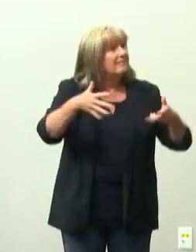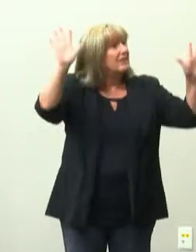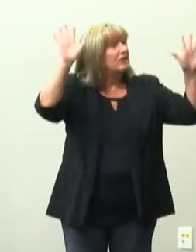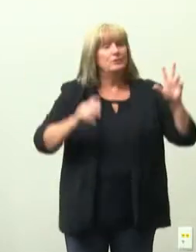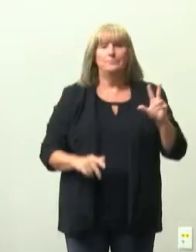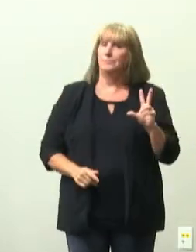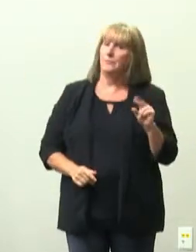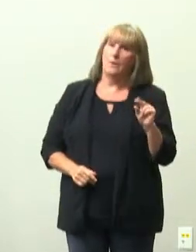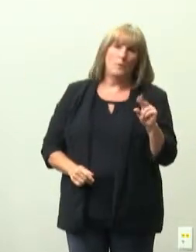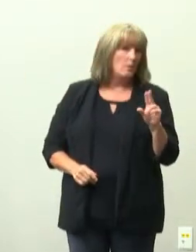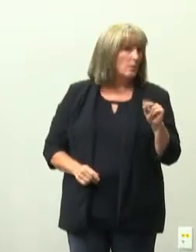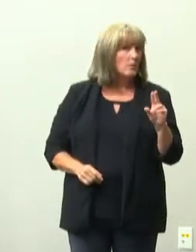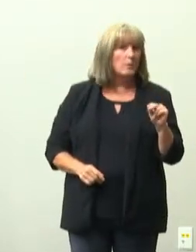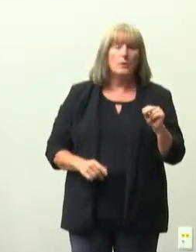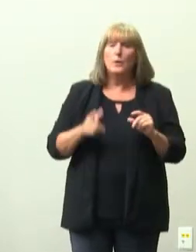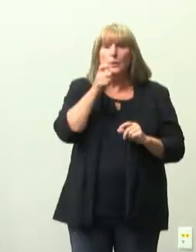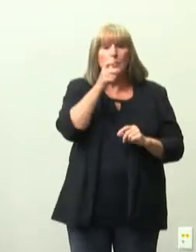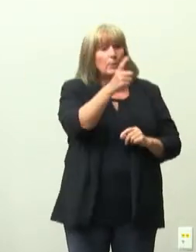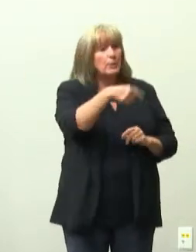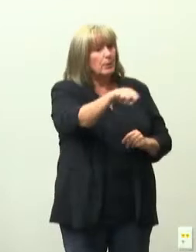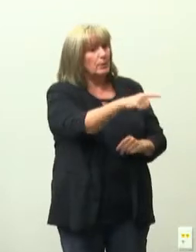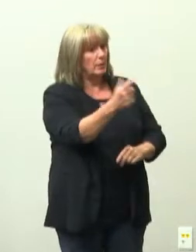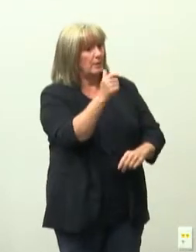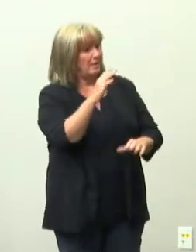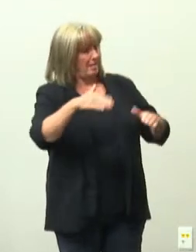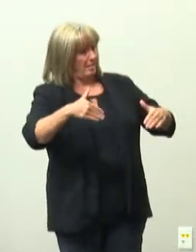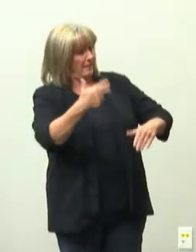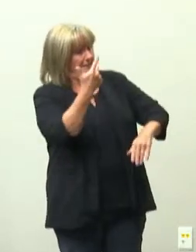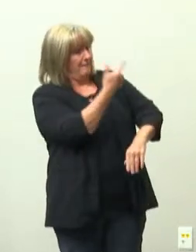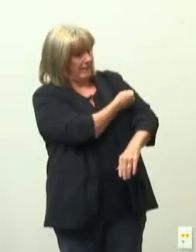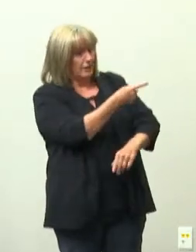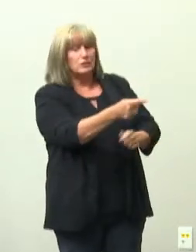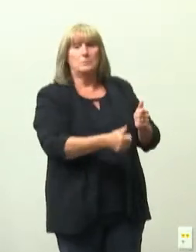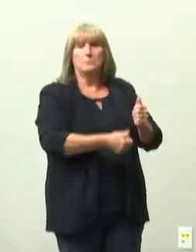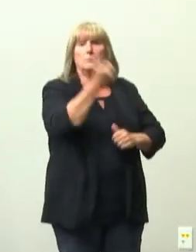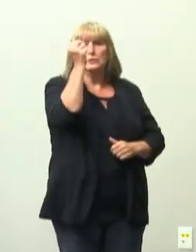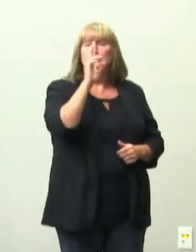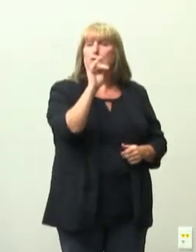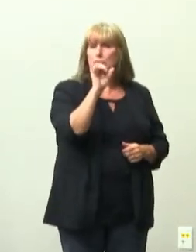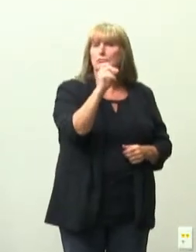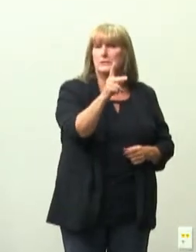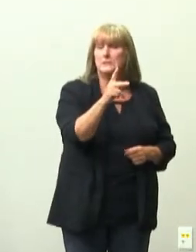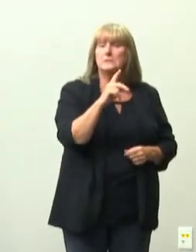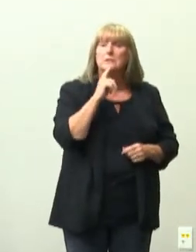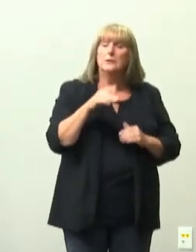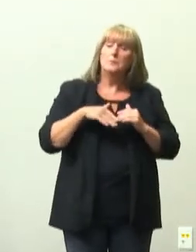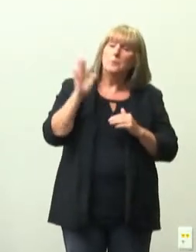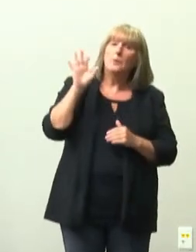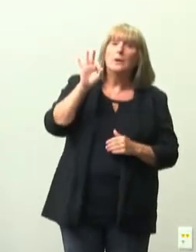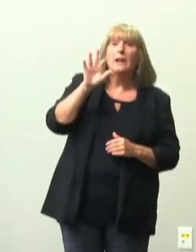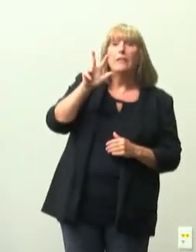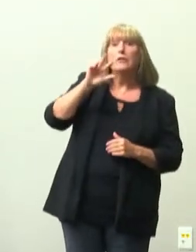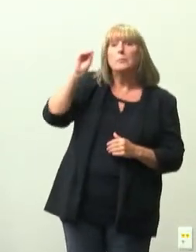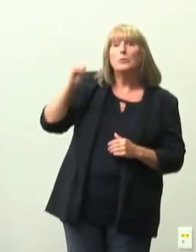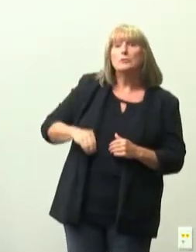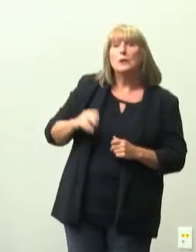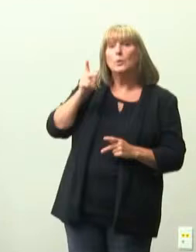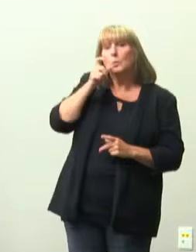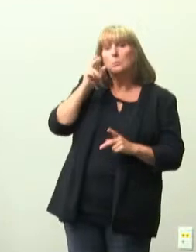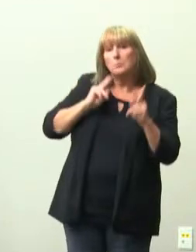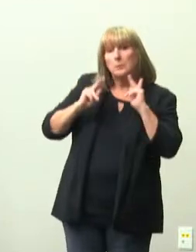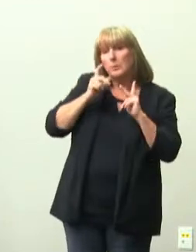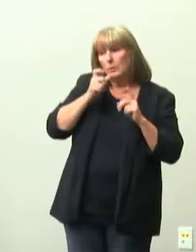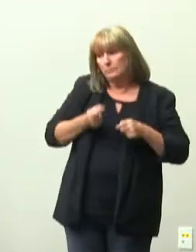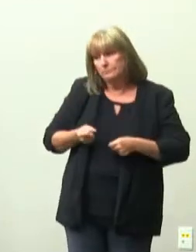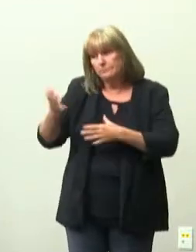are unvaccinated are really at risk. More than 93% of the people hospitalized in Nebraska over